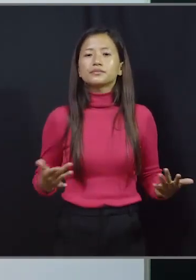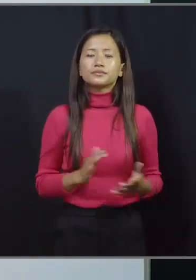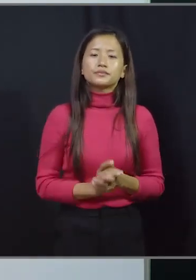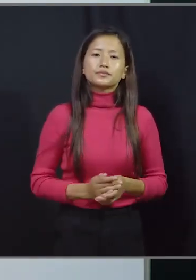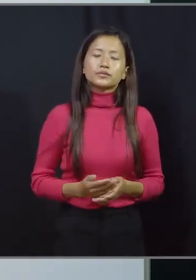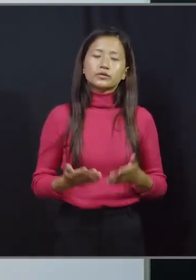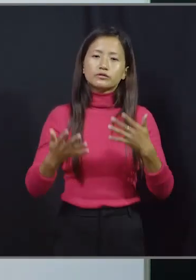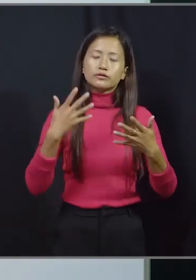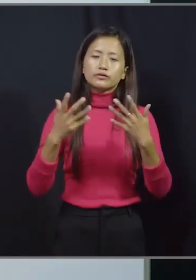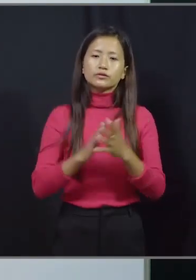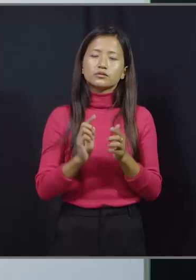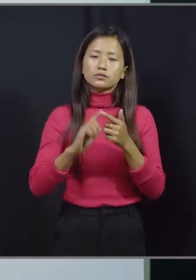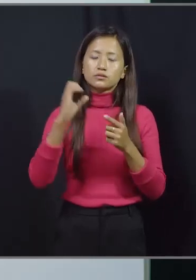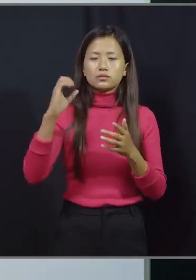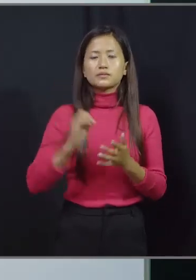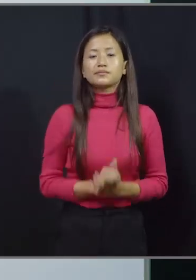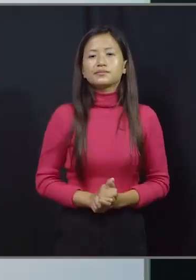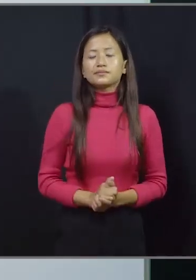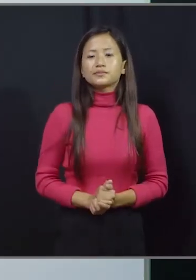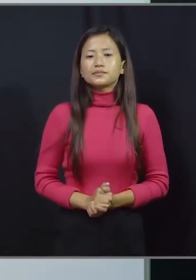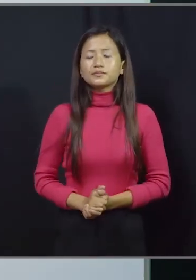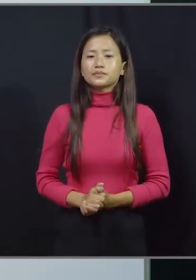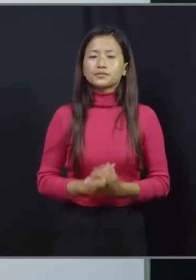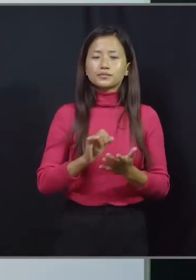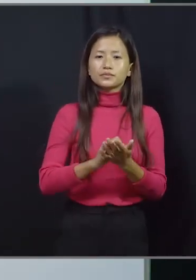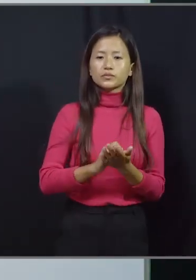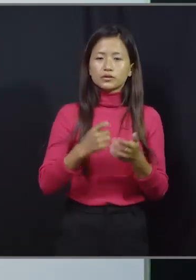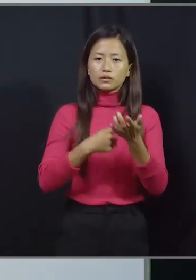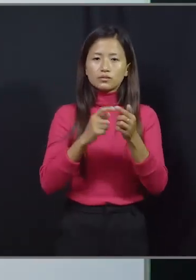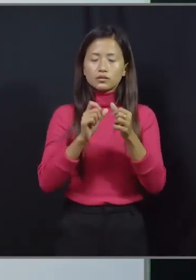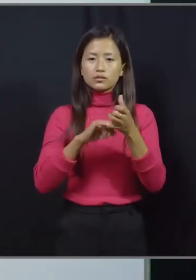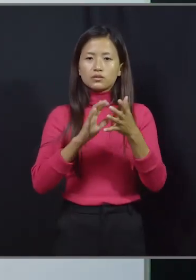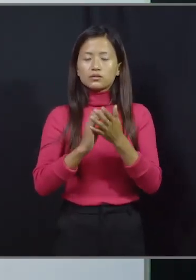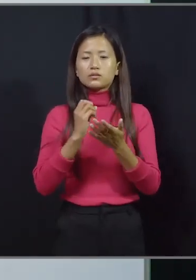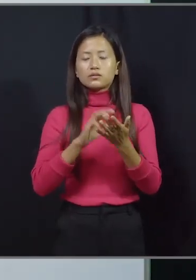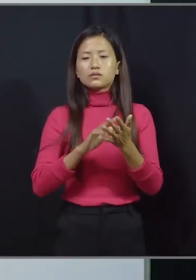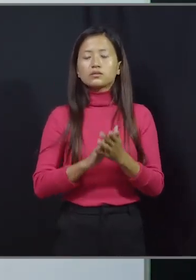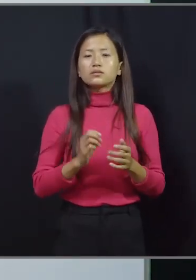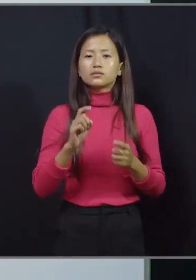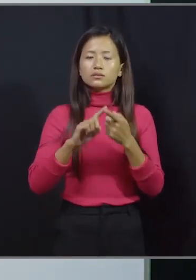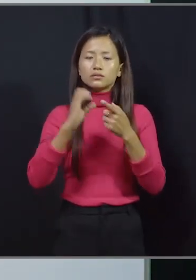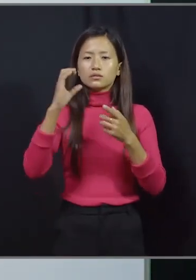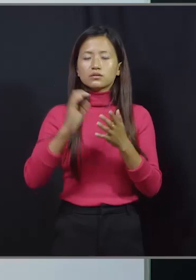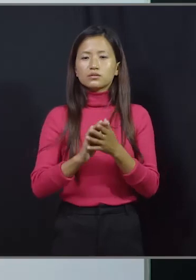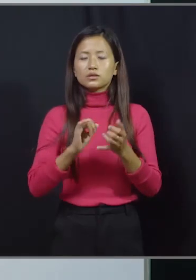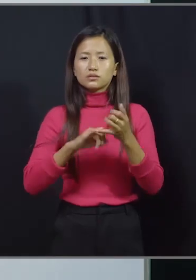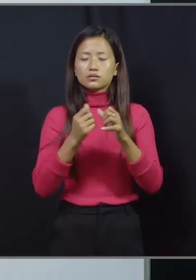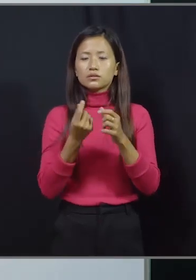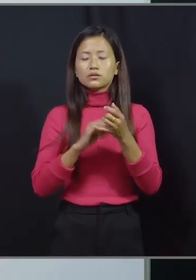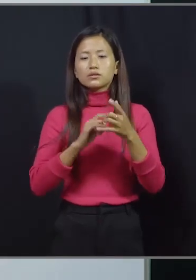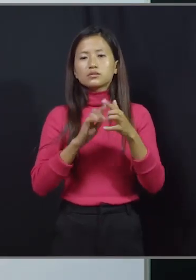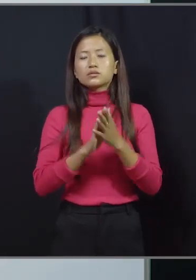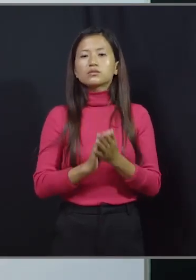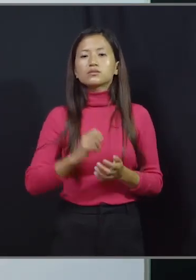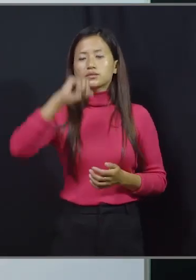which affected their economy. So that was the reason, that was the economic cause why the Indians, they wanted